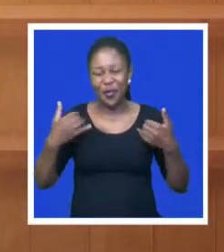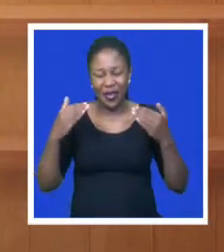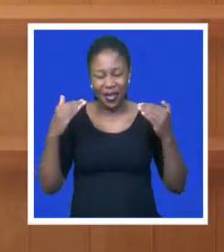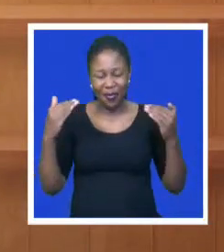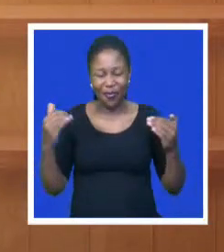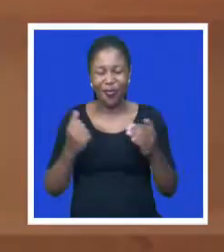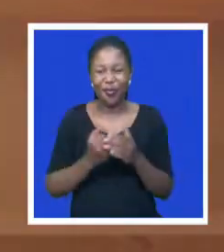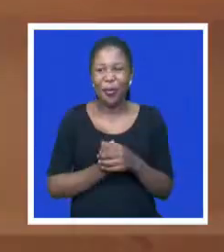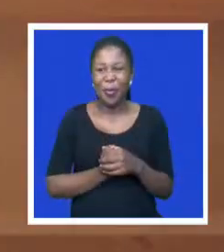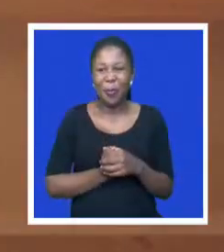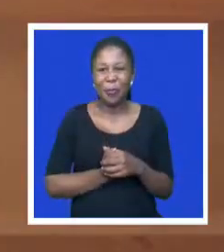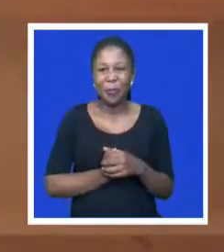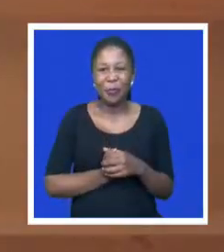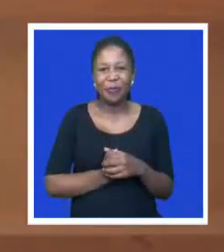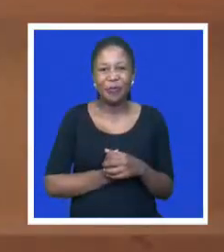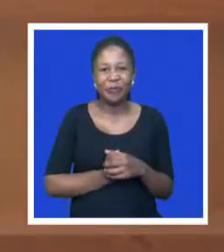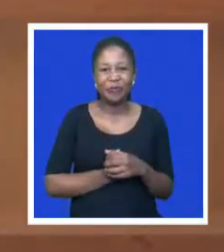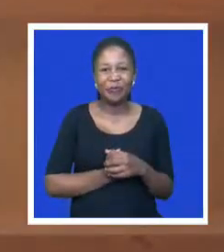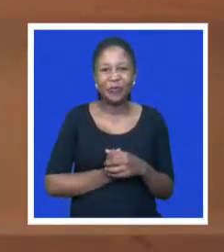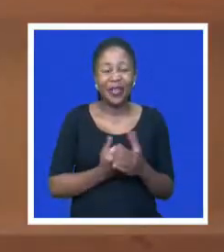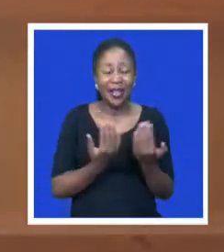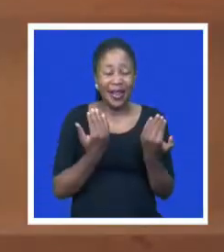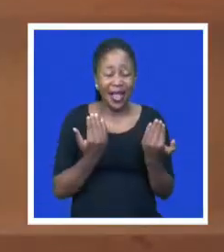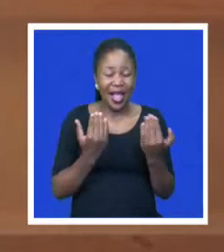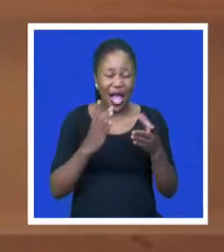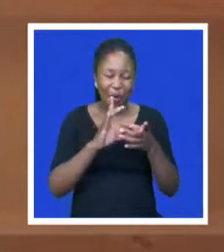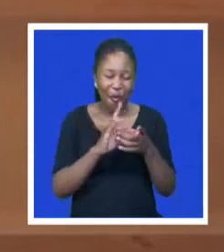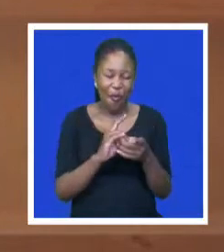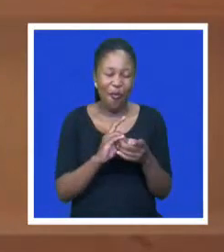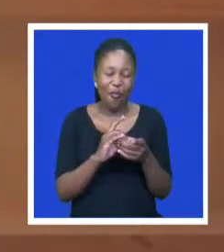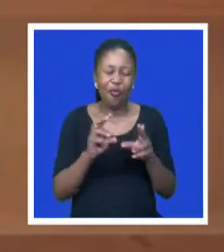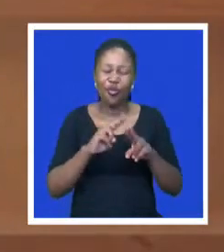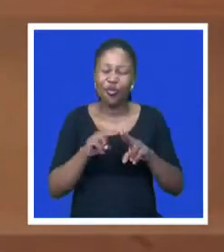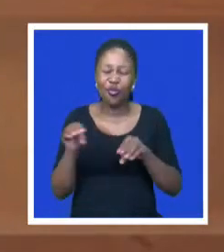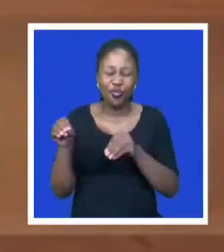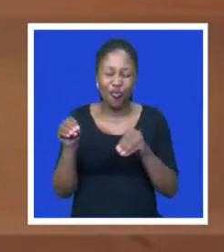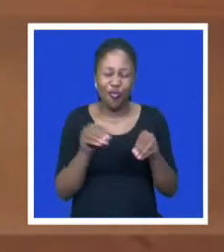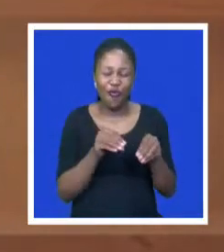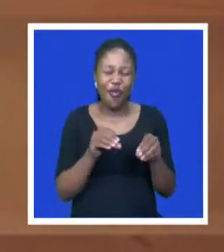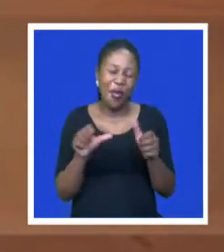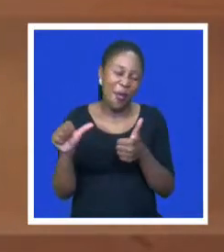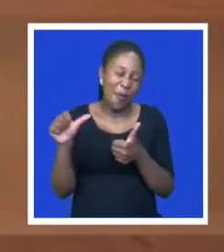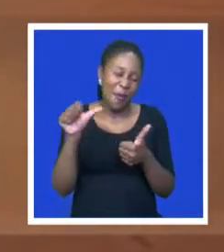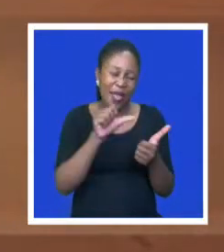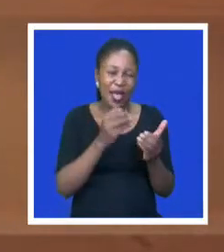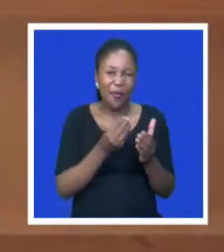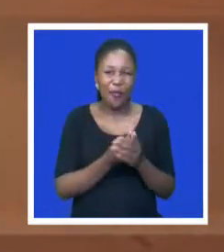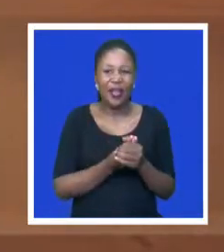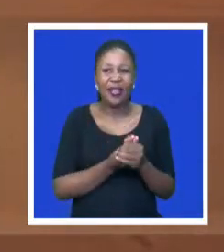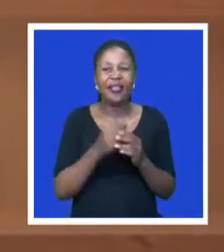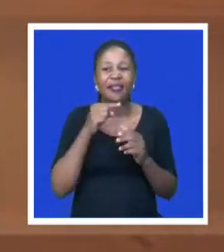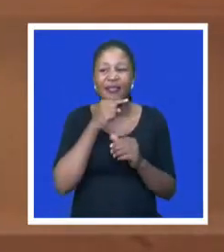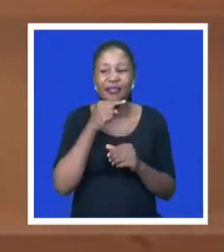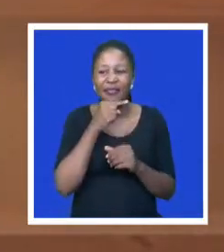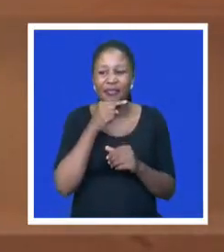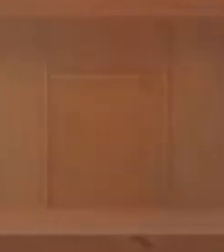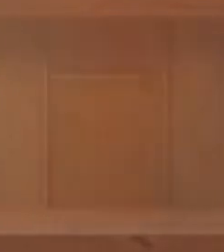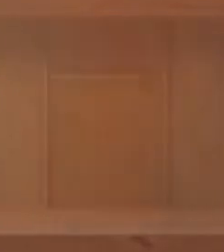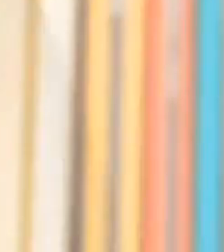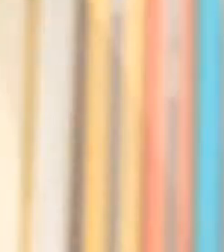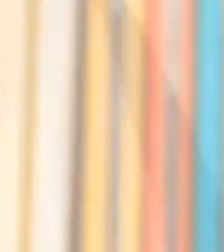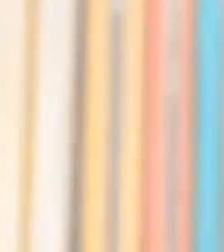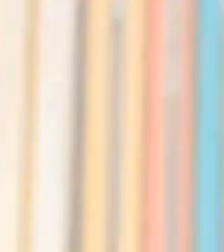hope so. All right. Viewers at home, please do not go anywhere. Lerato and myself will be right back after this.